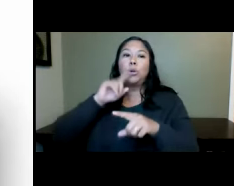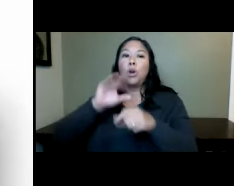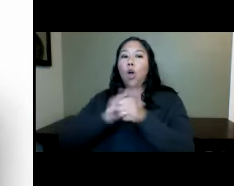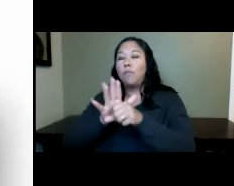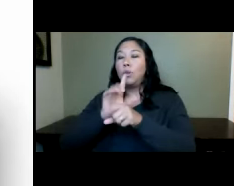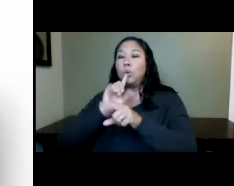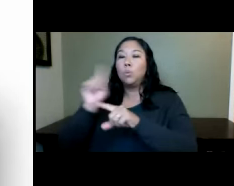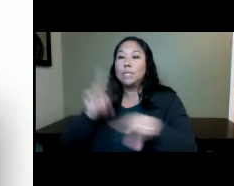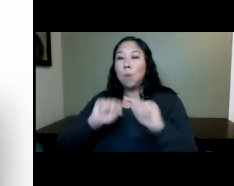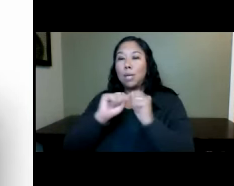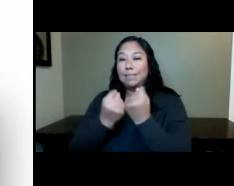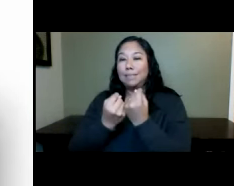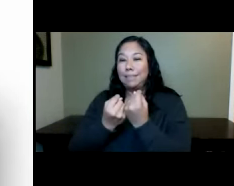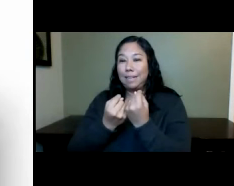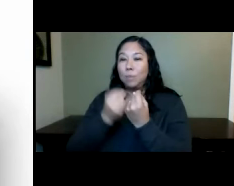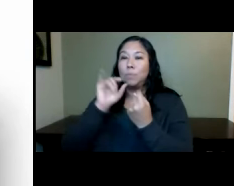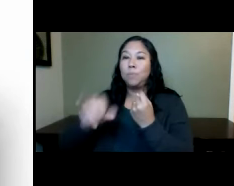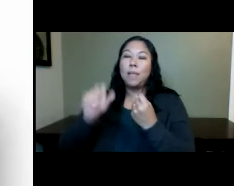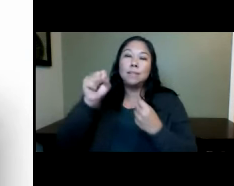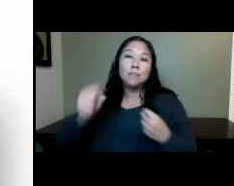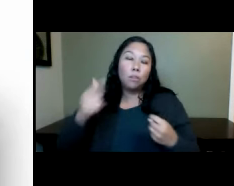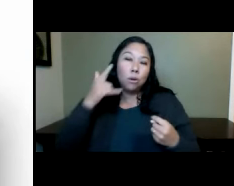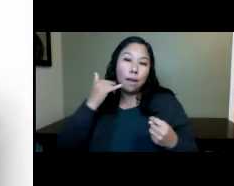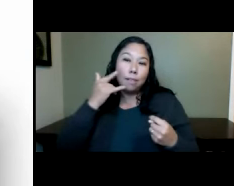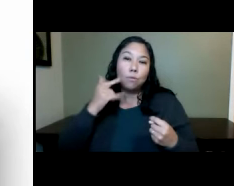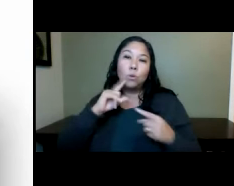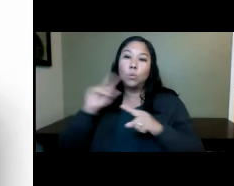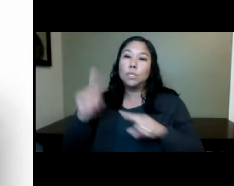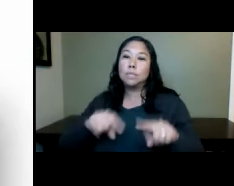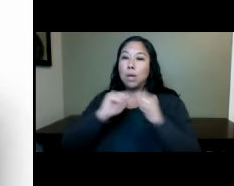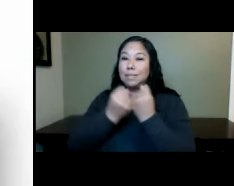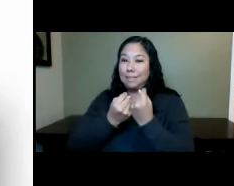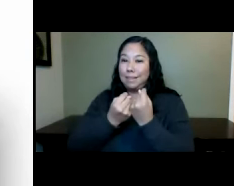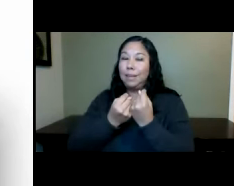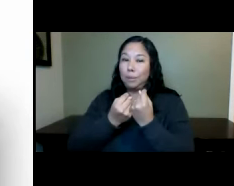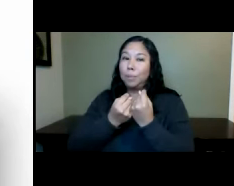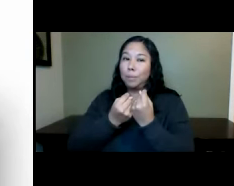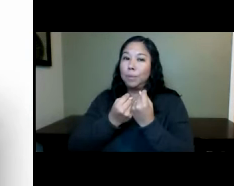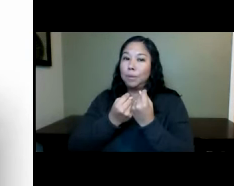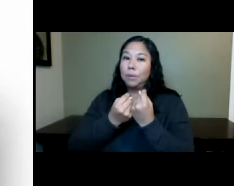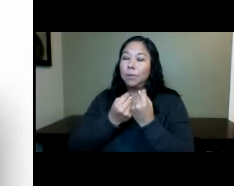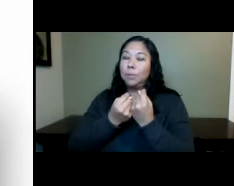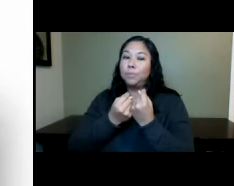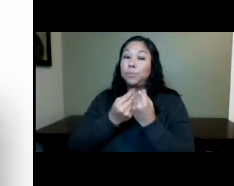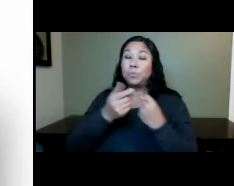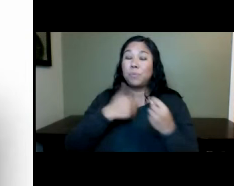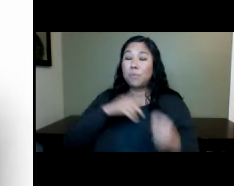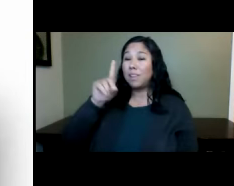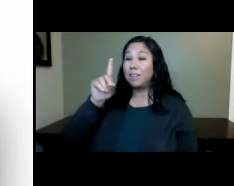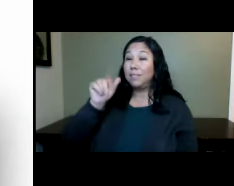Southern California response team is a part of. And that is where the Data Policy Lab came out